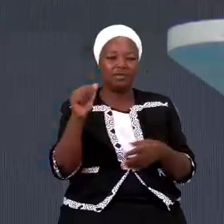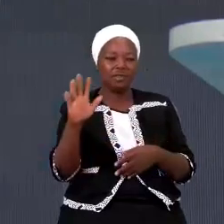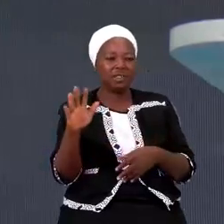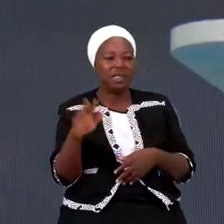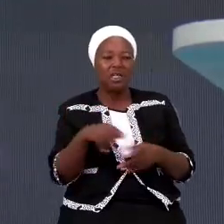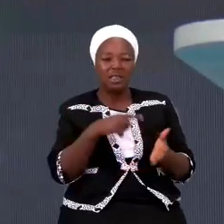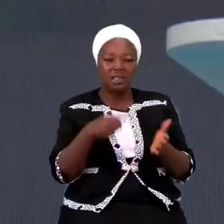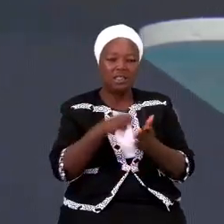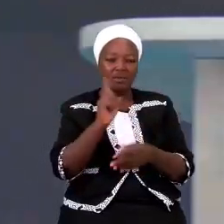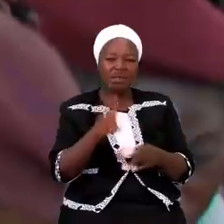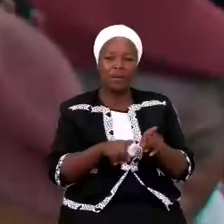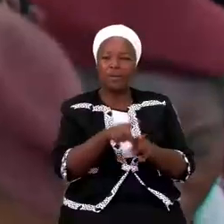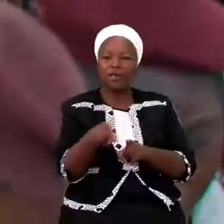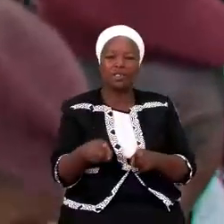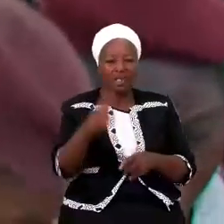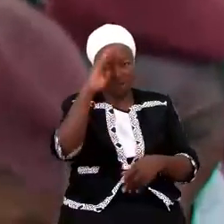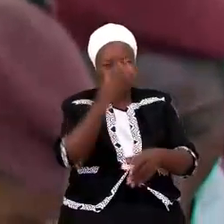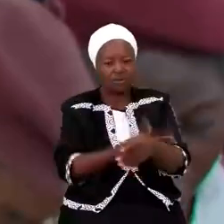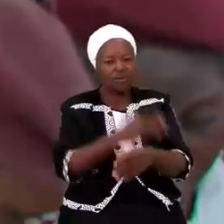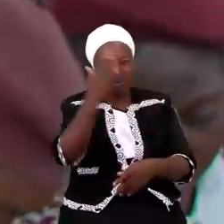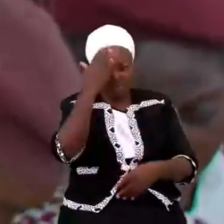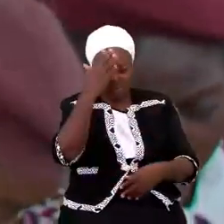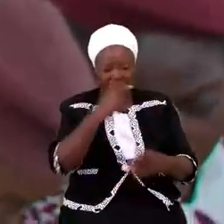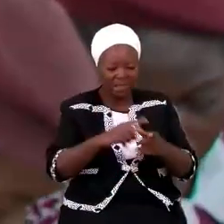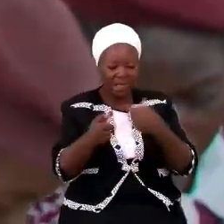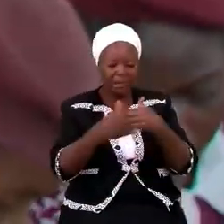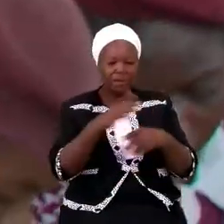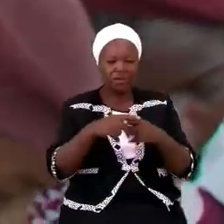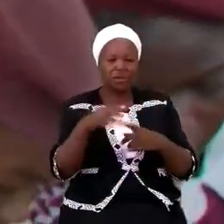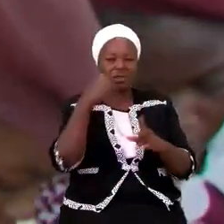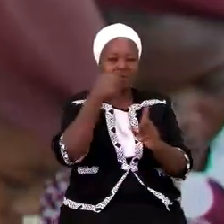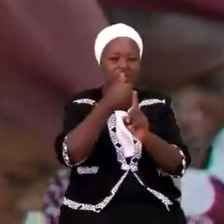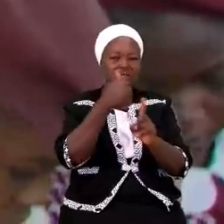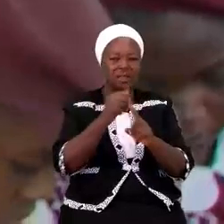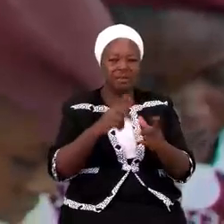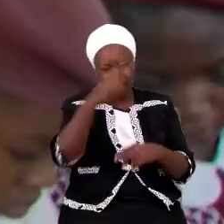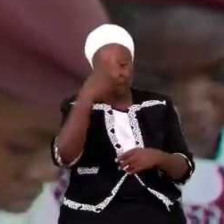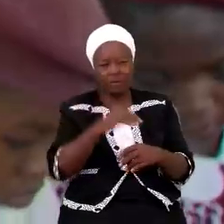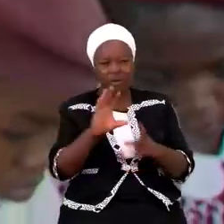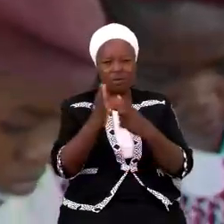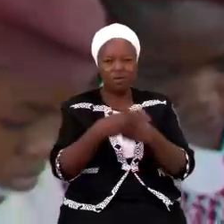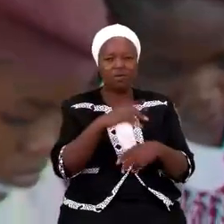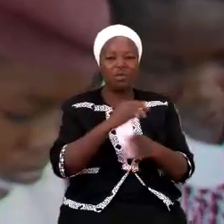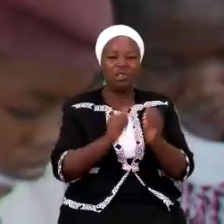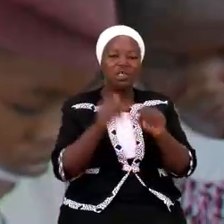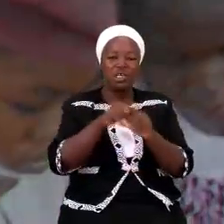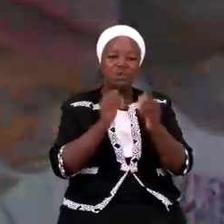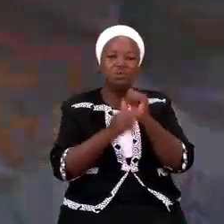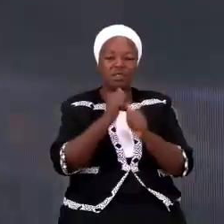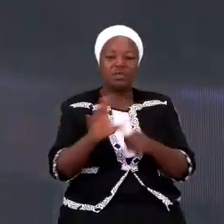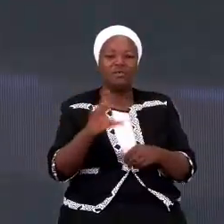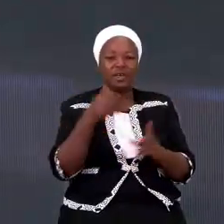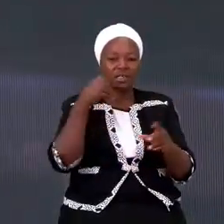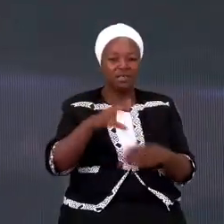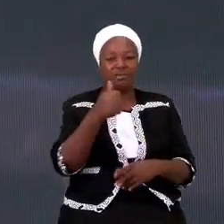in which he found himself. It says, then answered Peter,